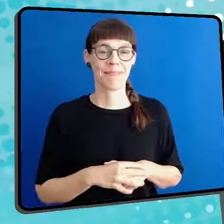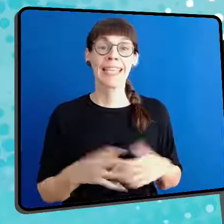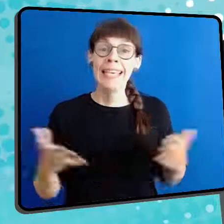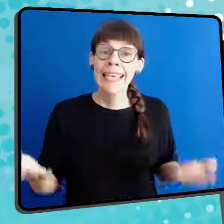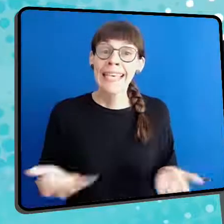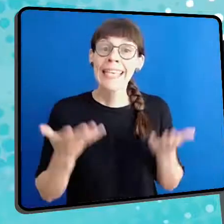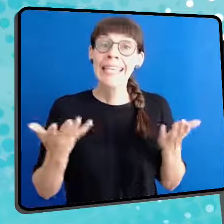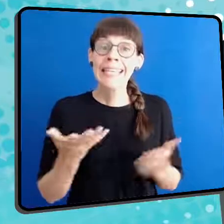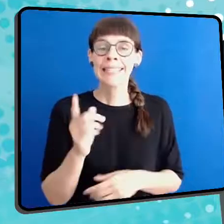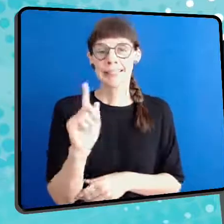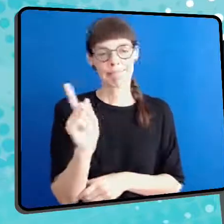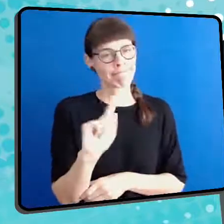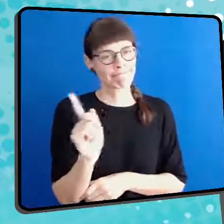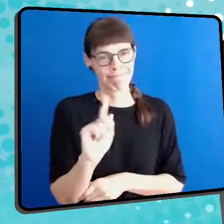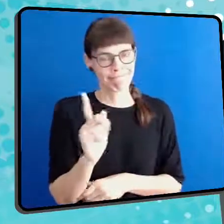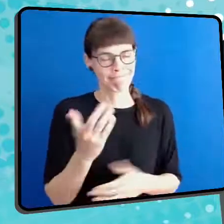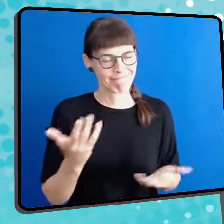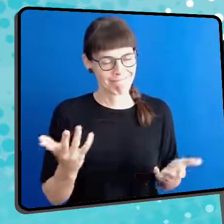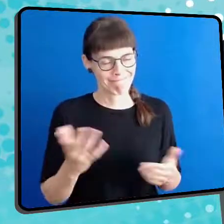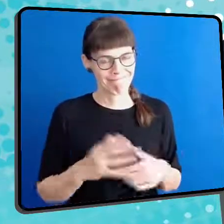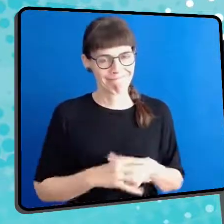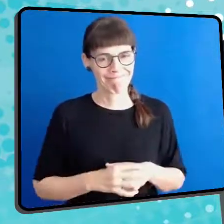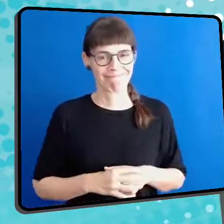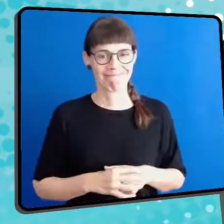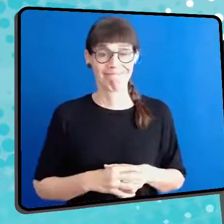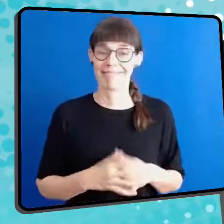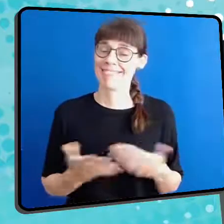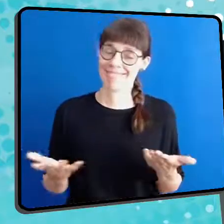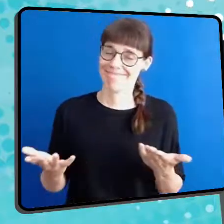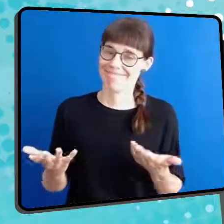maybe the answer for it. Yeah. It's not easy.